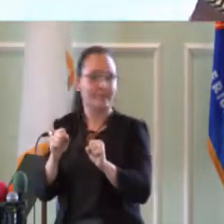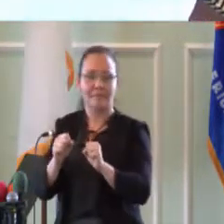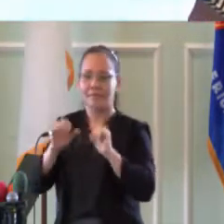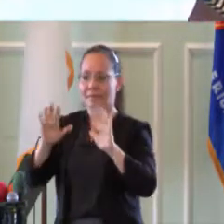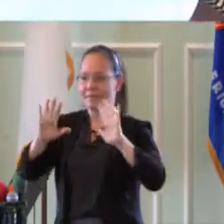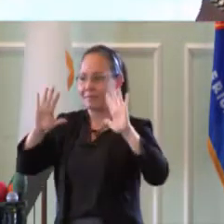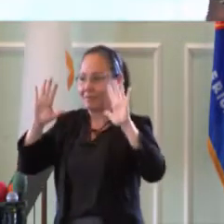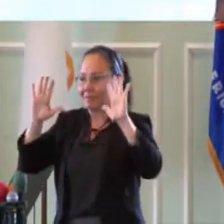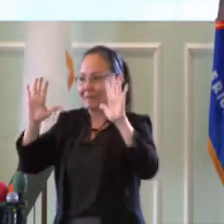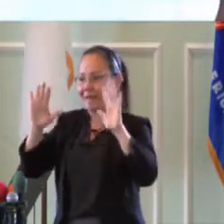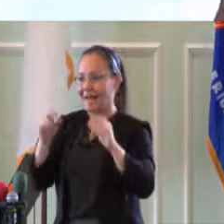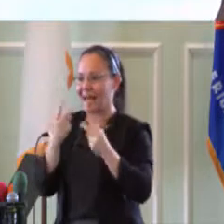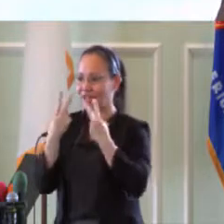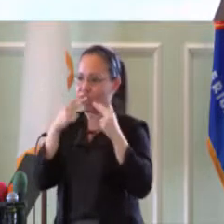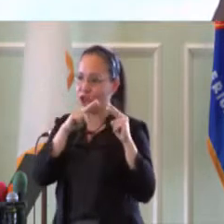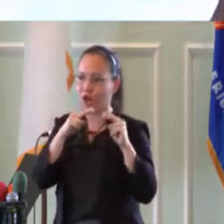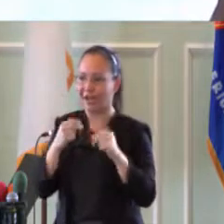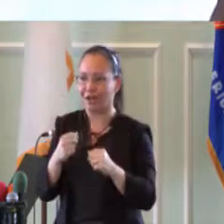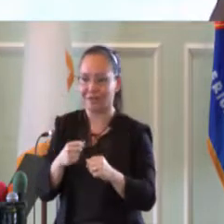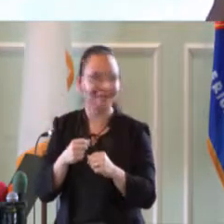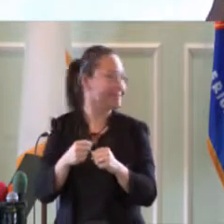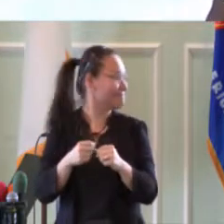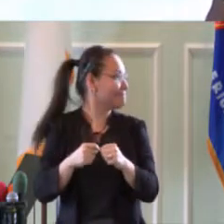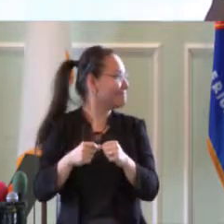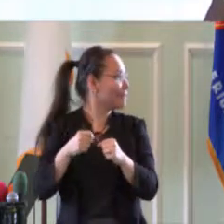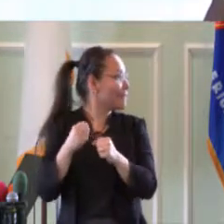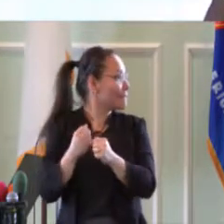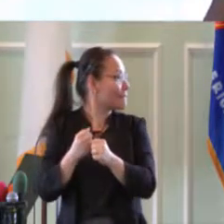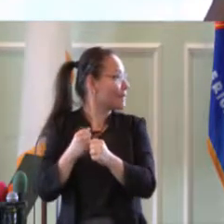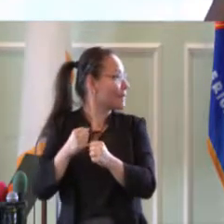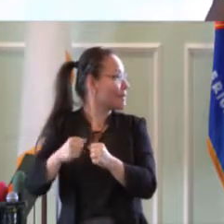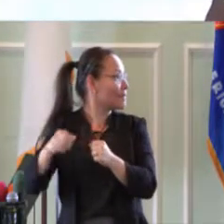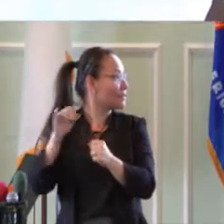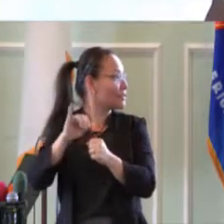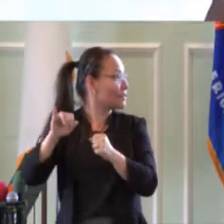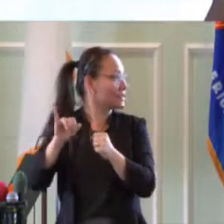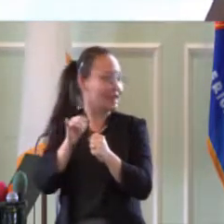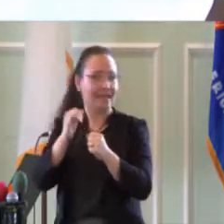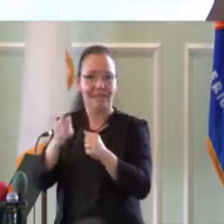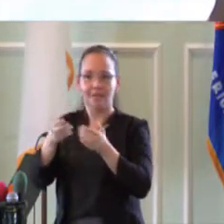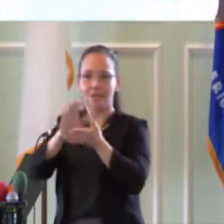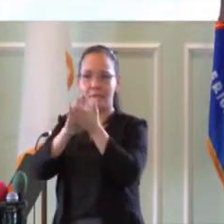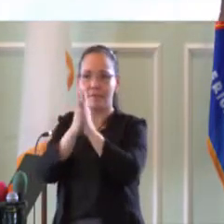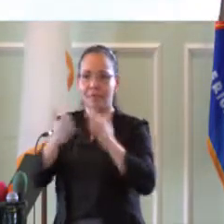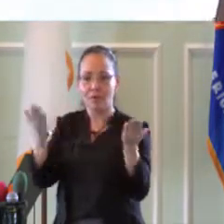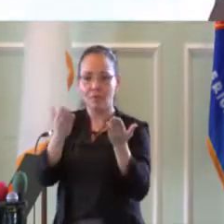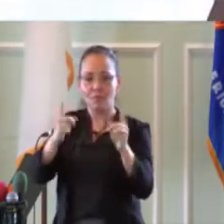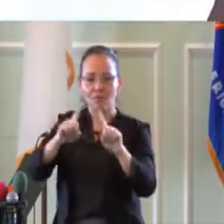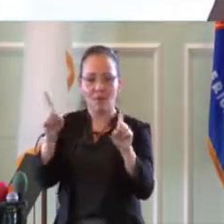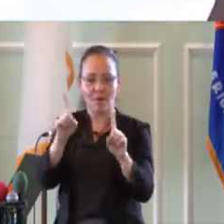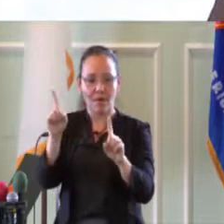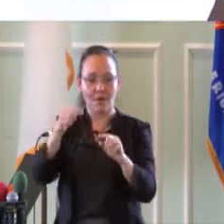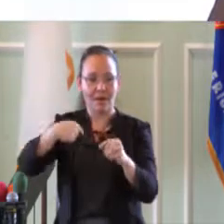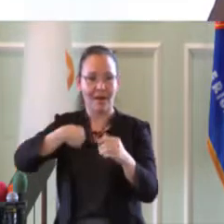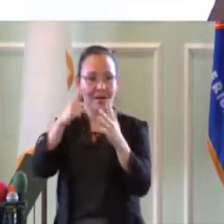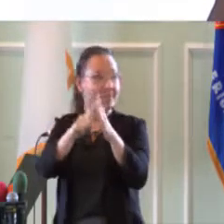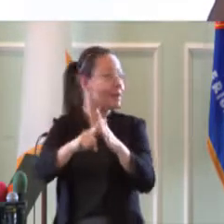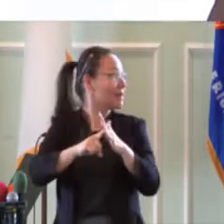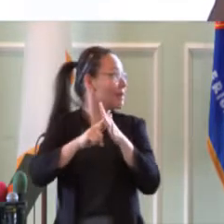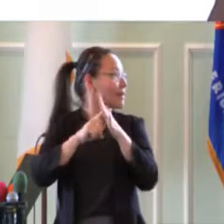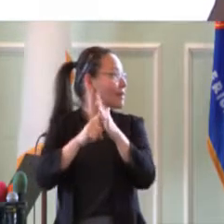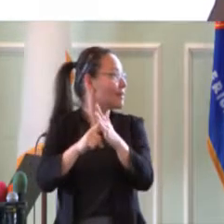gained, just to end where I began, where